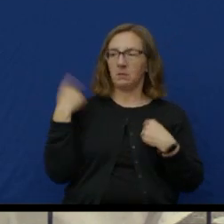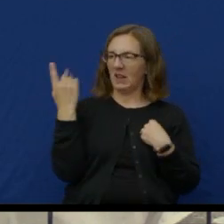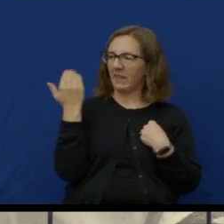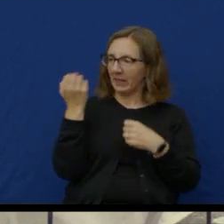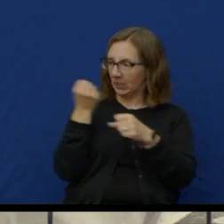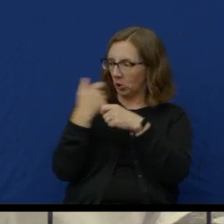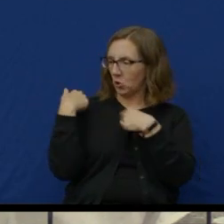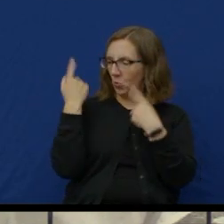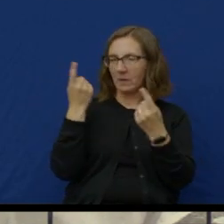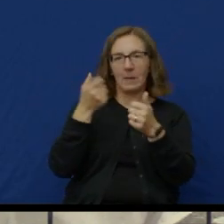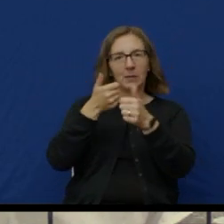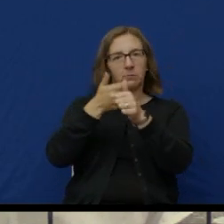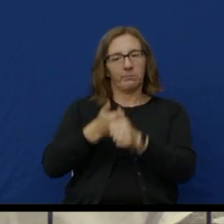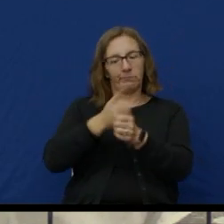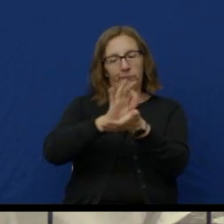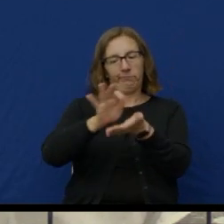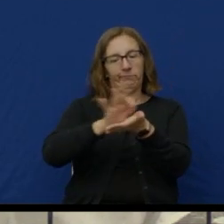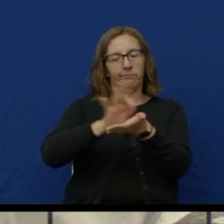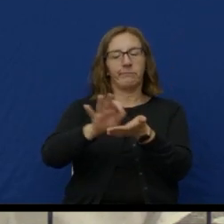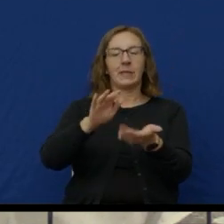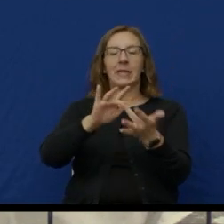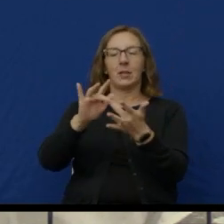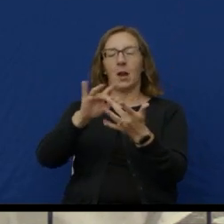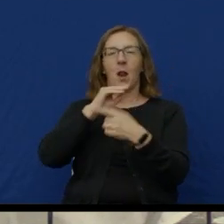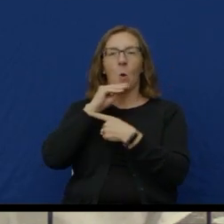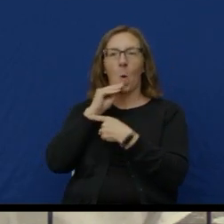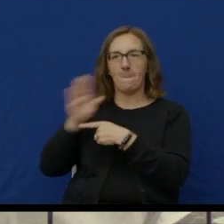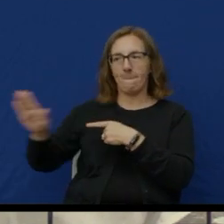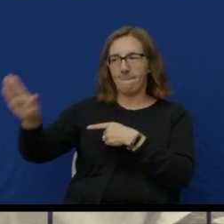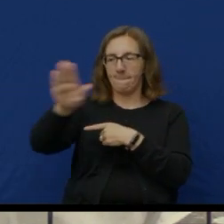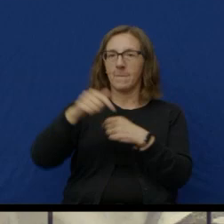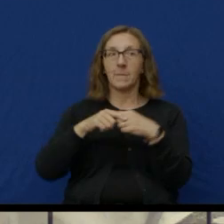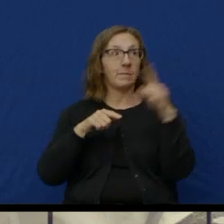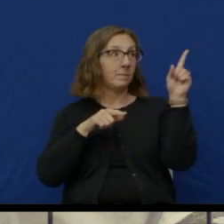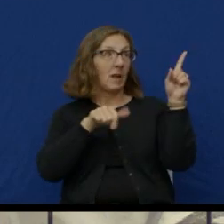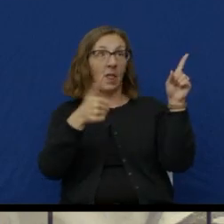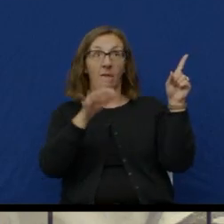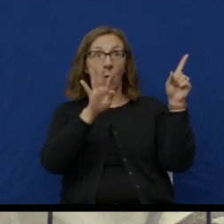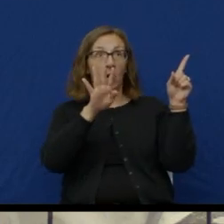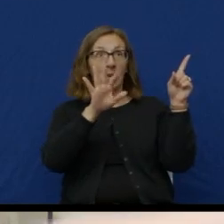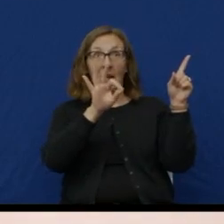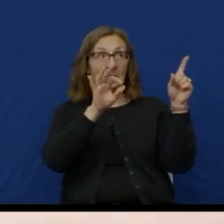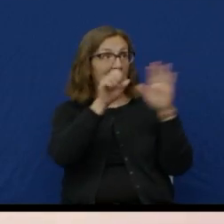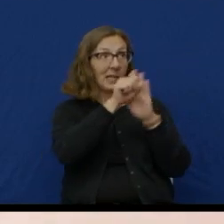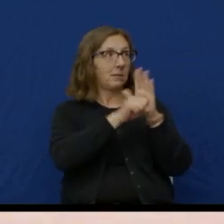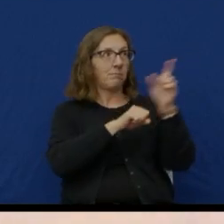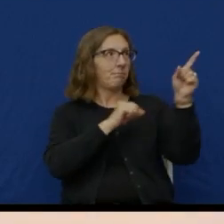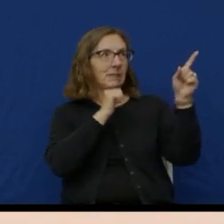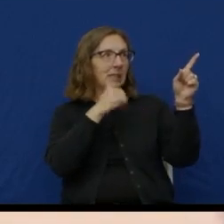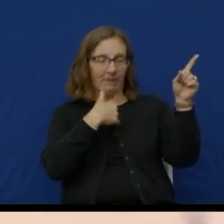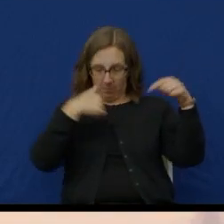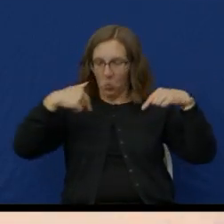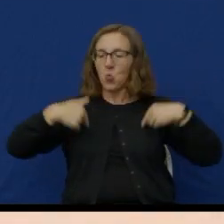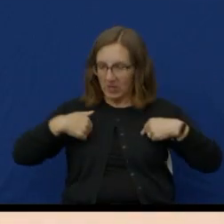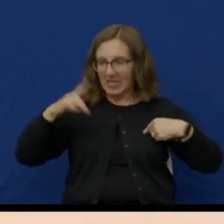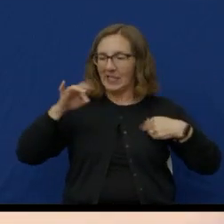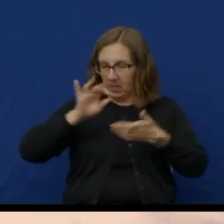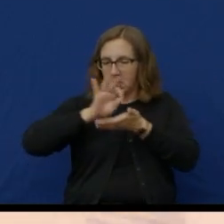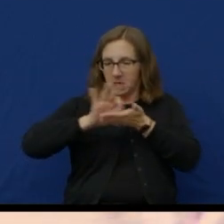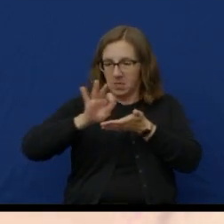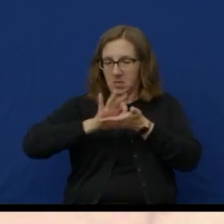tracking the internet access at home. And the other 49 states really didn't do it like us, because we really understand it's a significant overwhelming